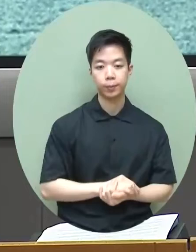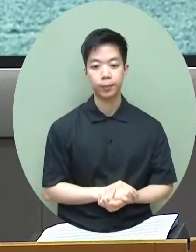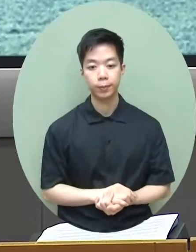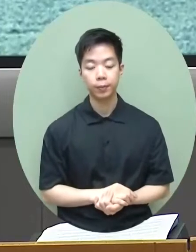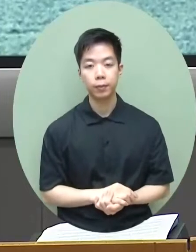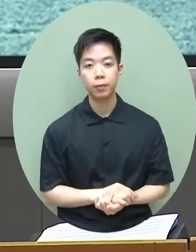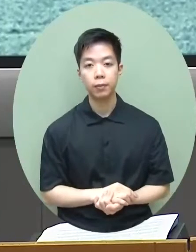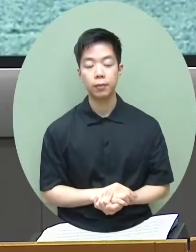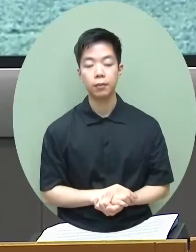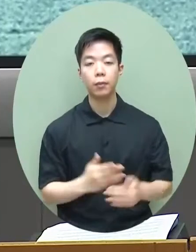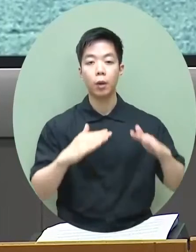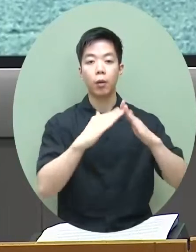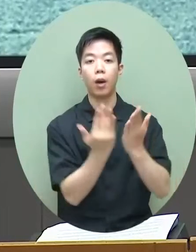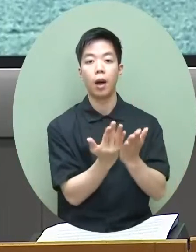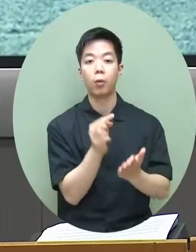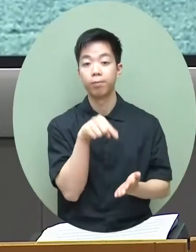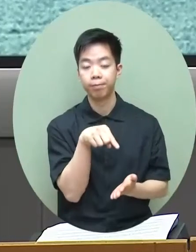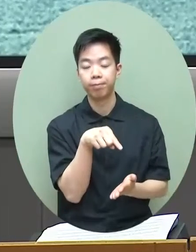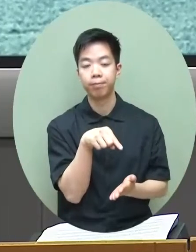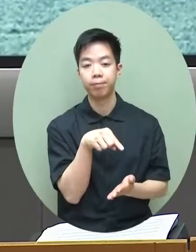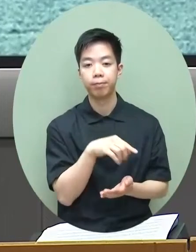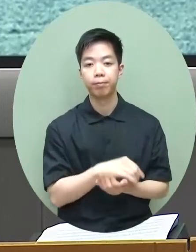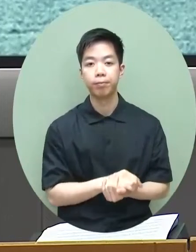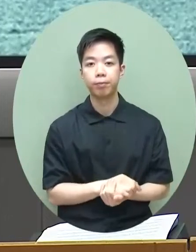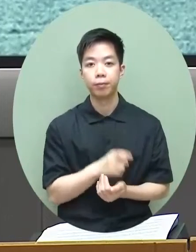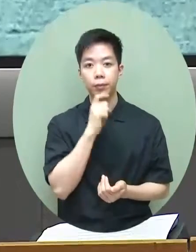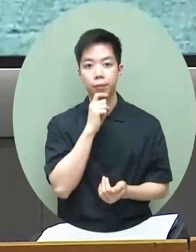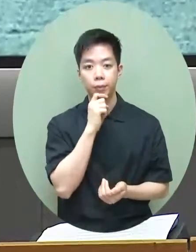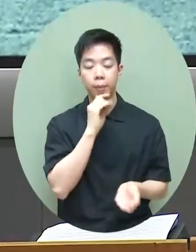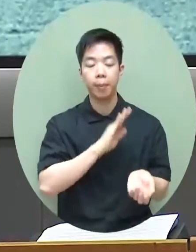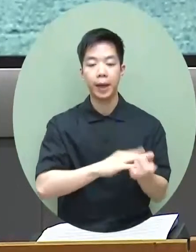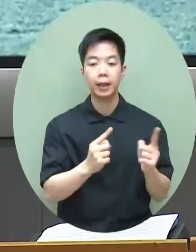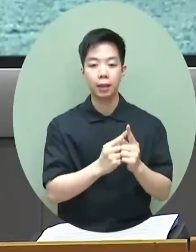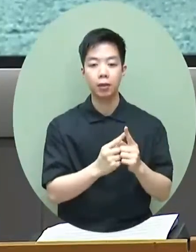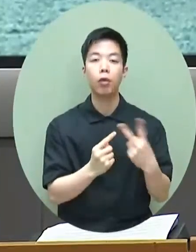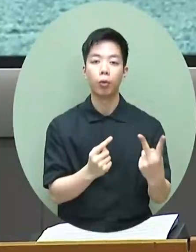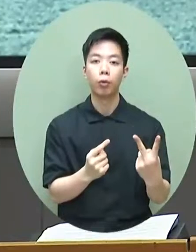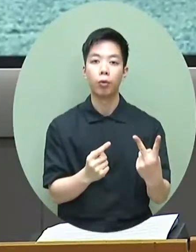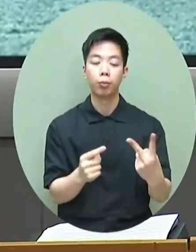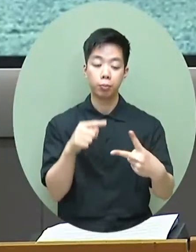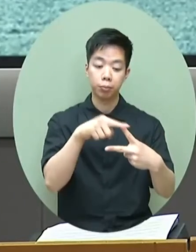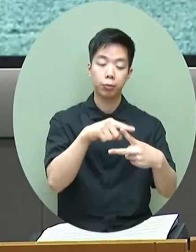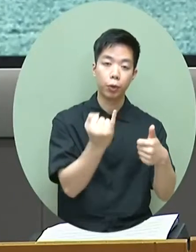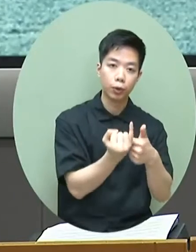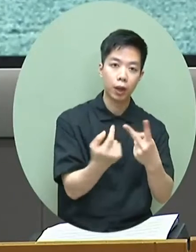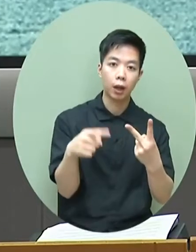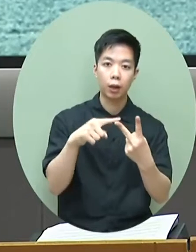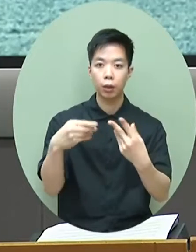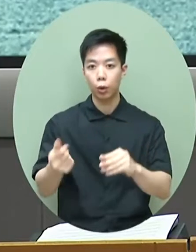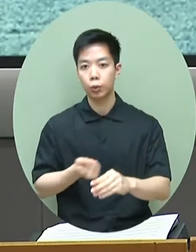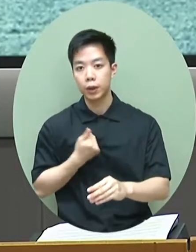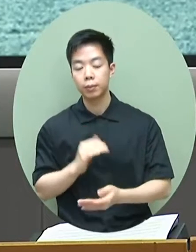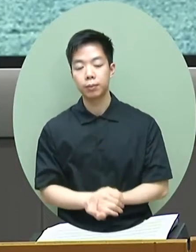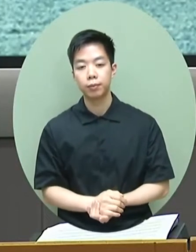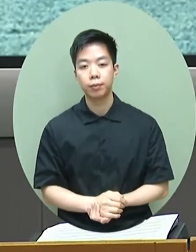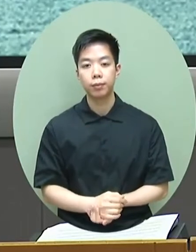of April. As for the school, you mentioned, indeed, we've recorded 2 cases involving 1 teacher